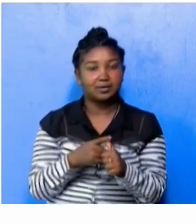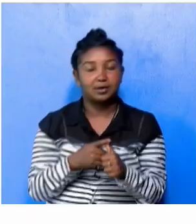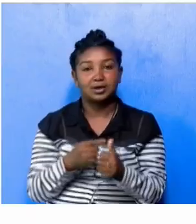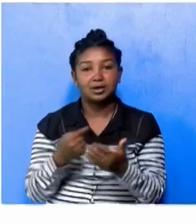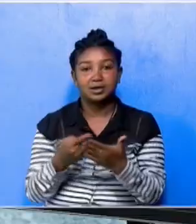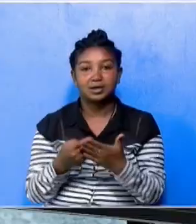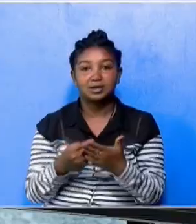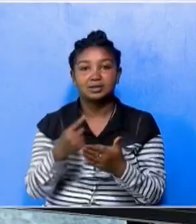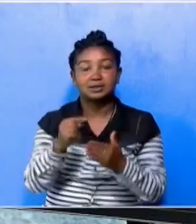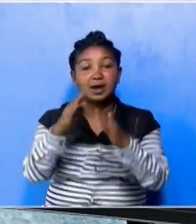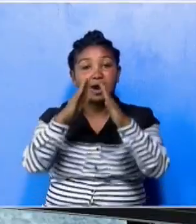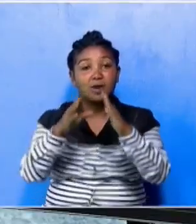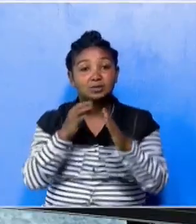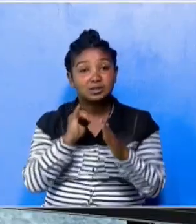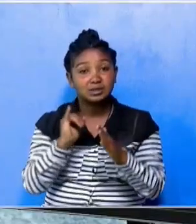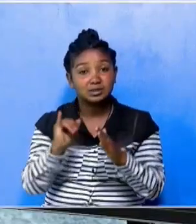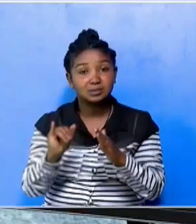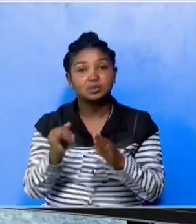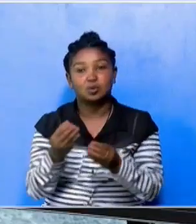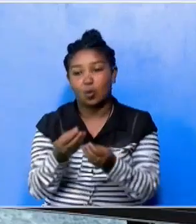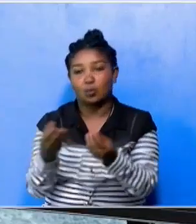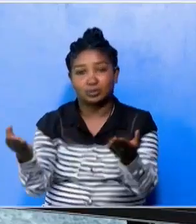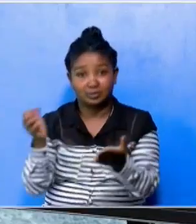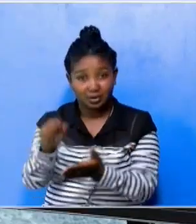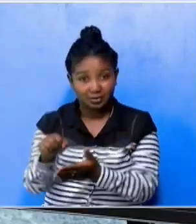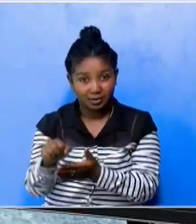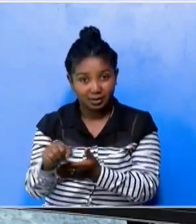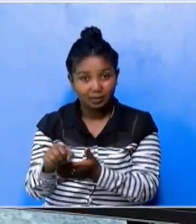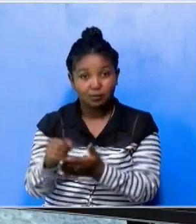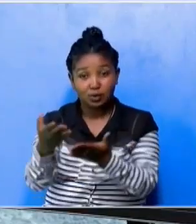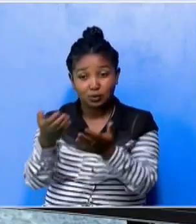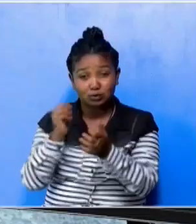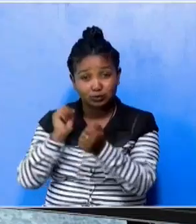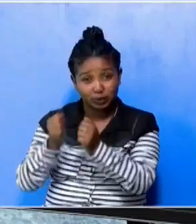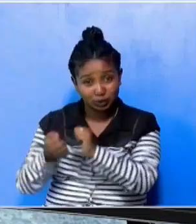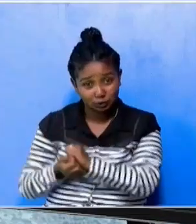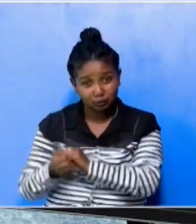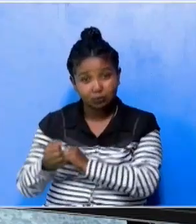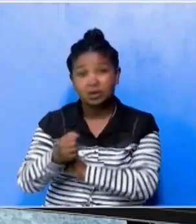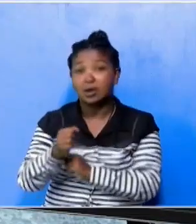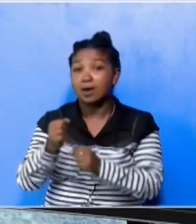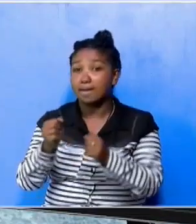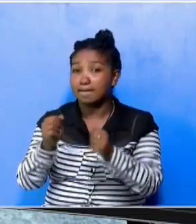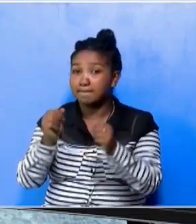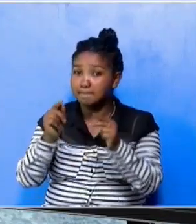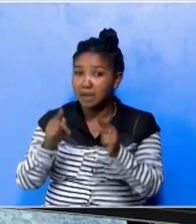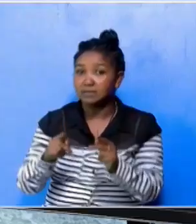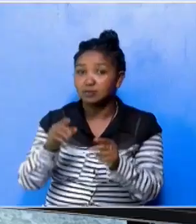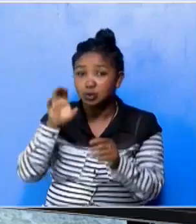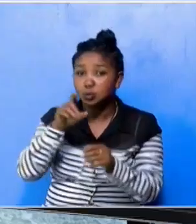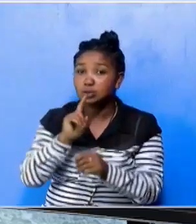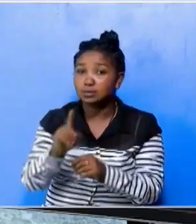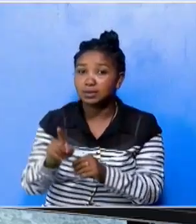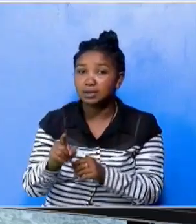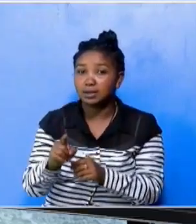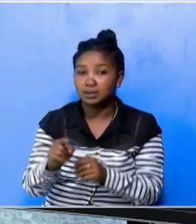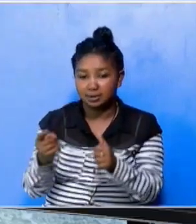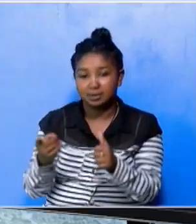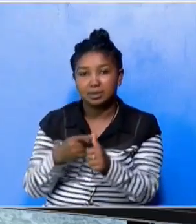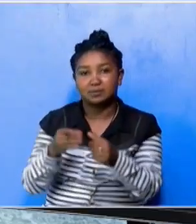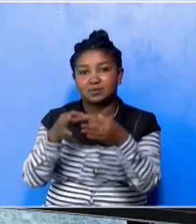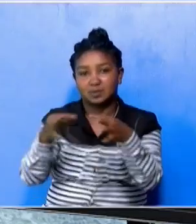Here, the house is the object. When you want to change into passive voice, it should be at the beginning